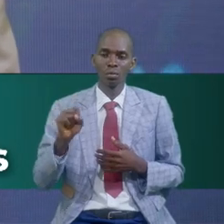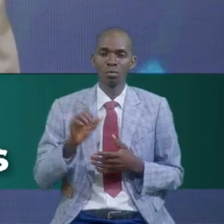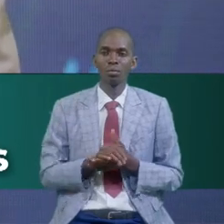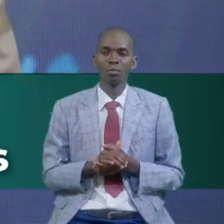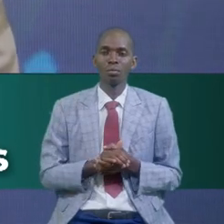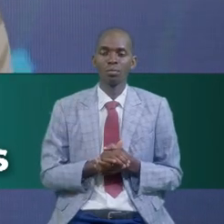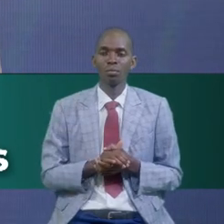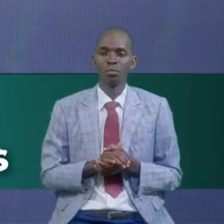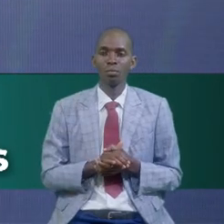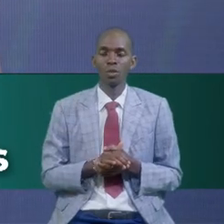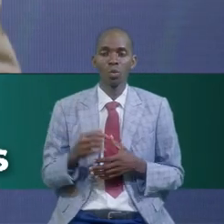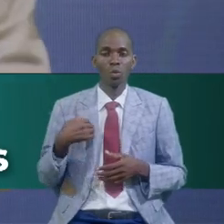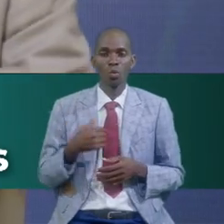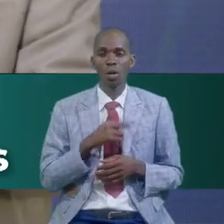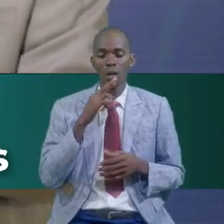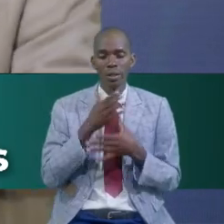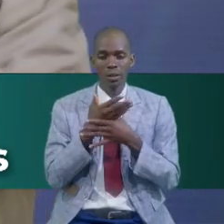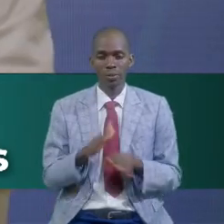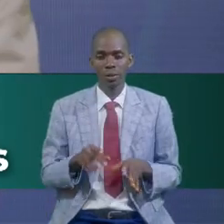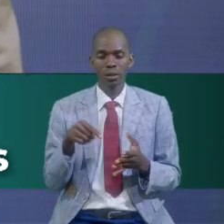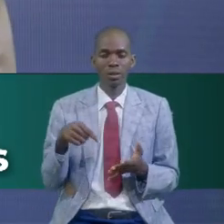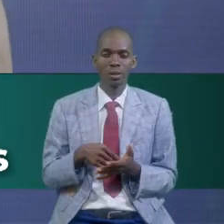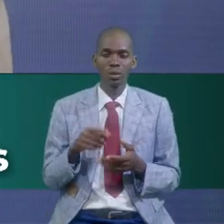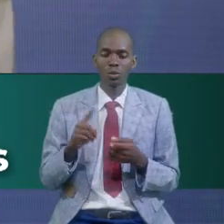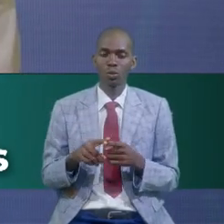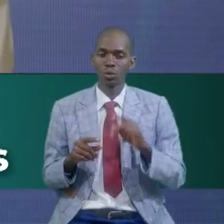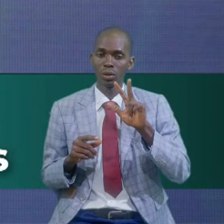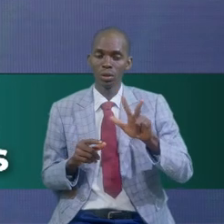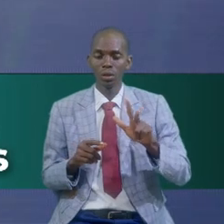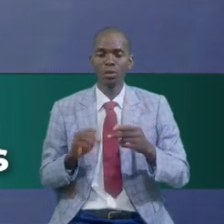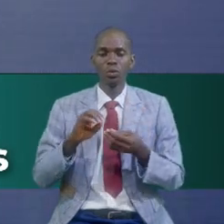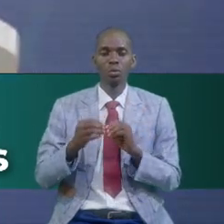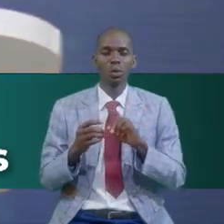We're dividing this to three parts.